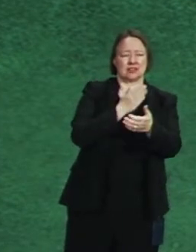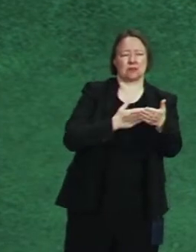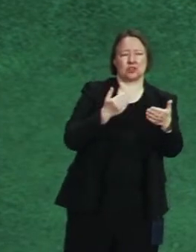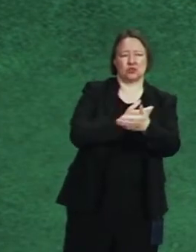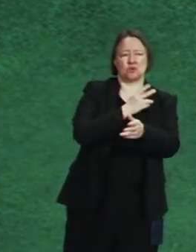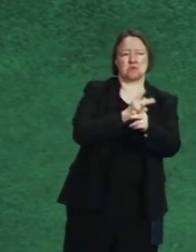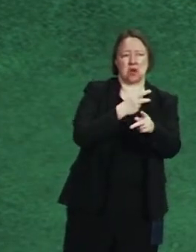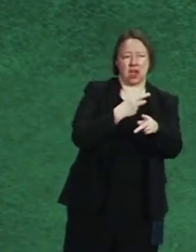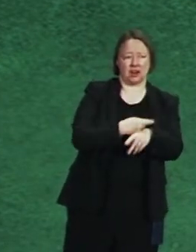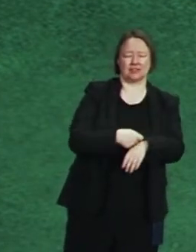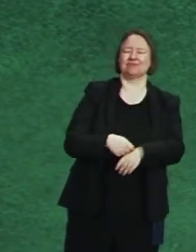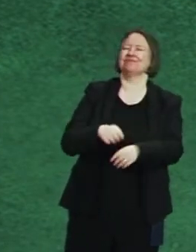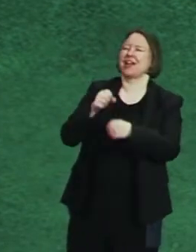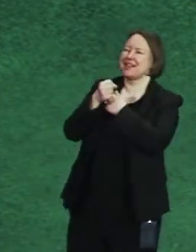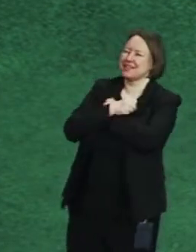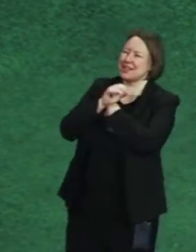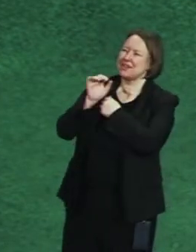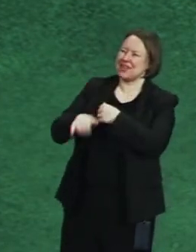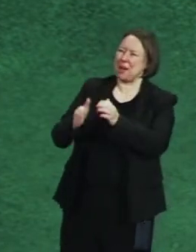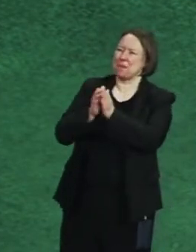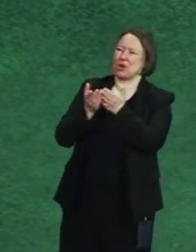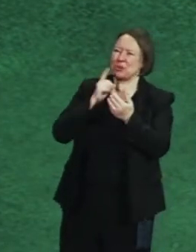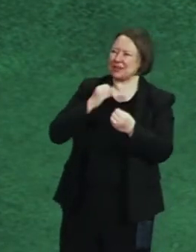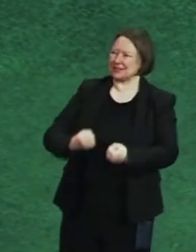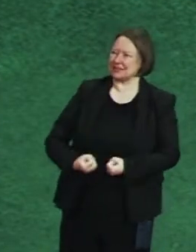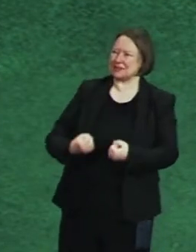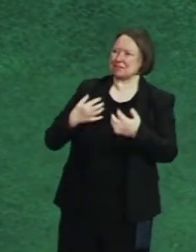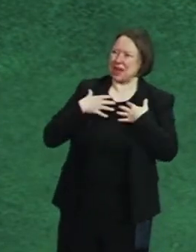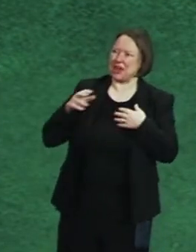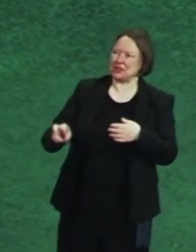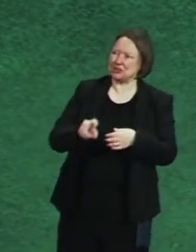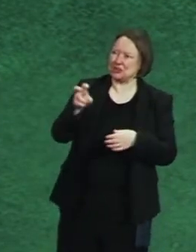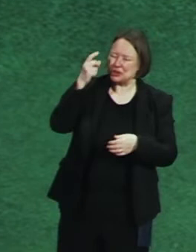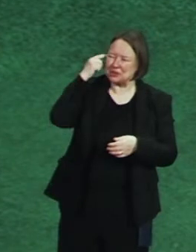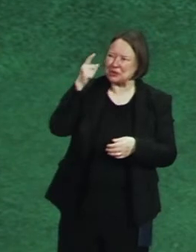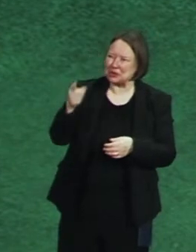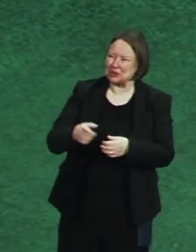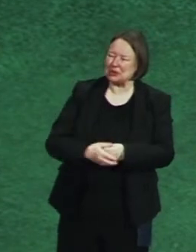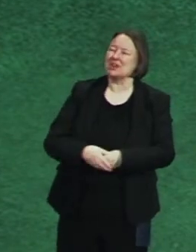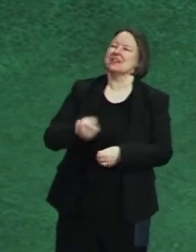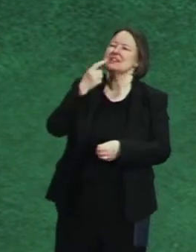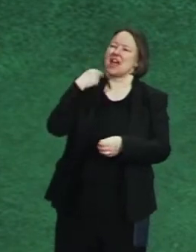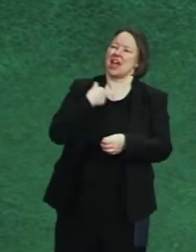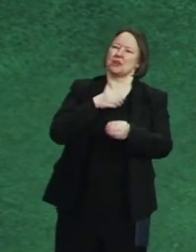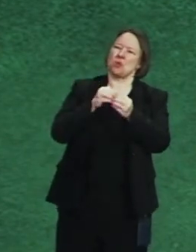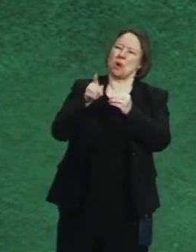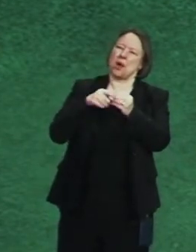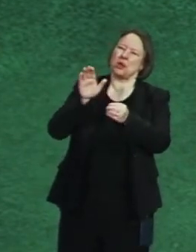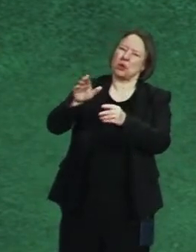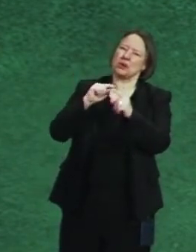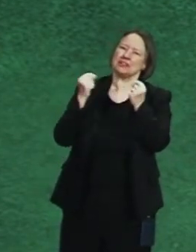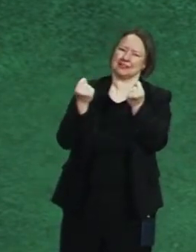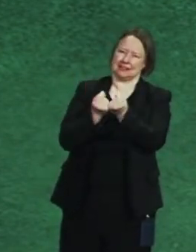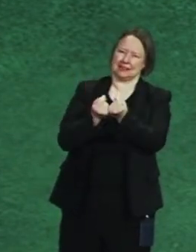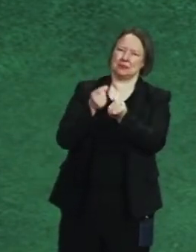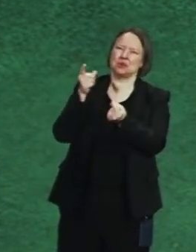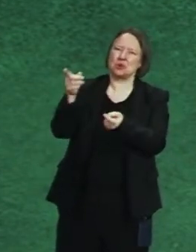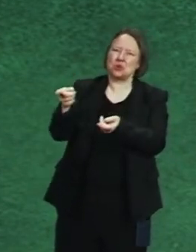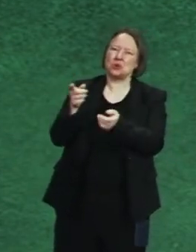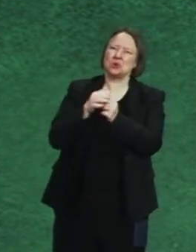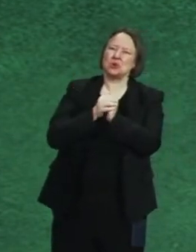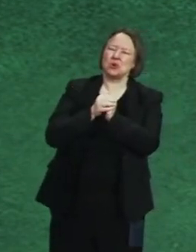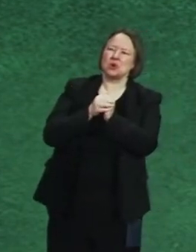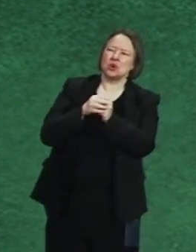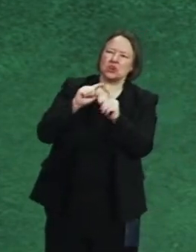products. I love that. I love that that book inspired this journey for you. Tell us a little bit more about your team. So you were